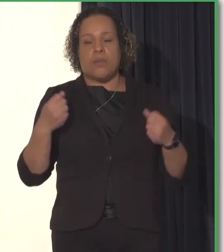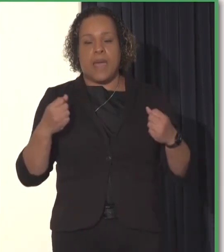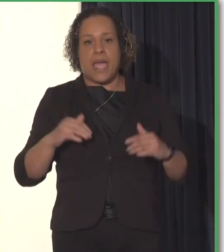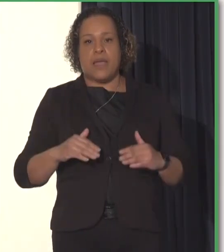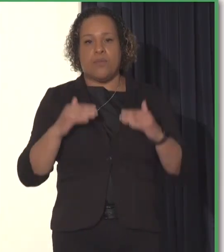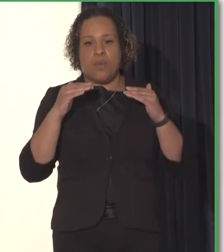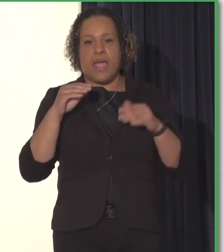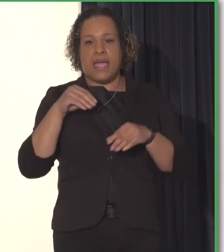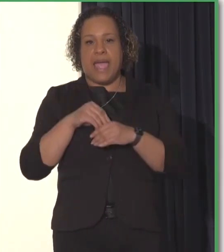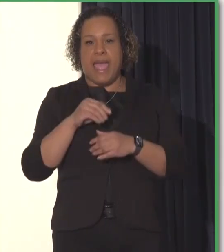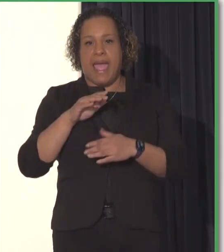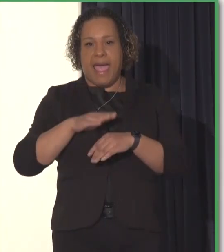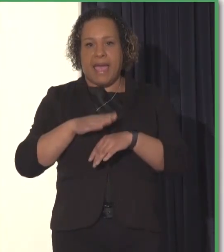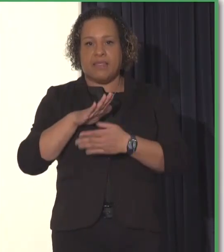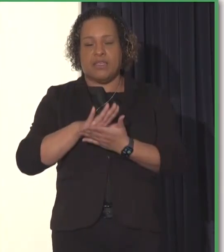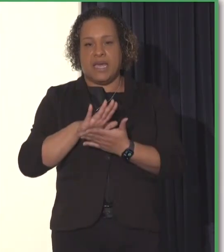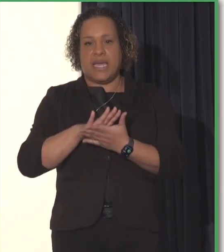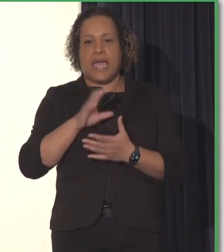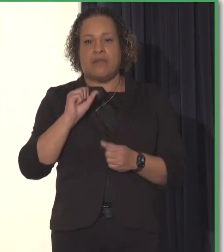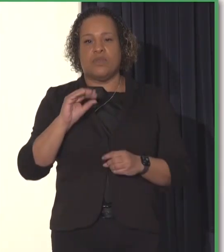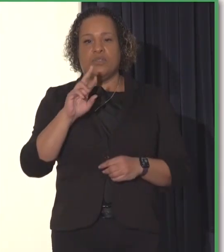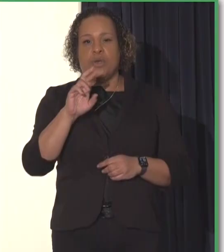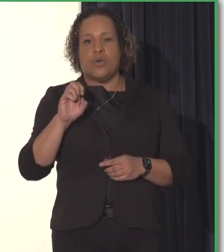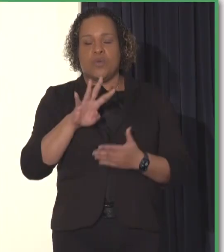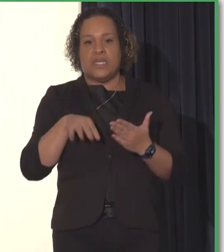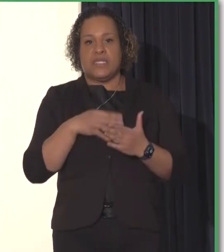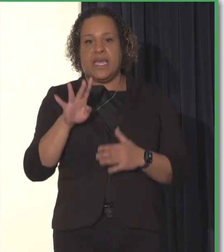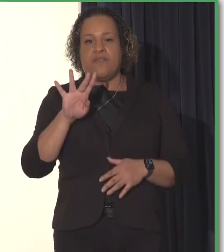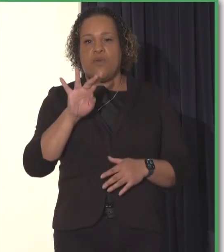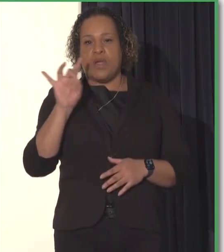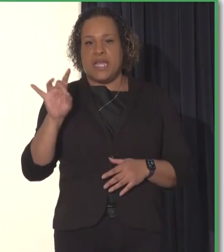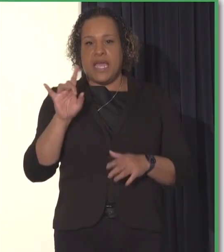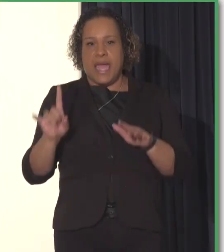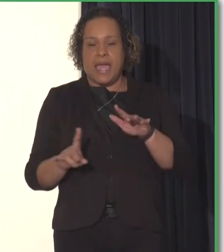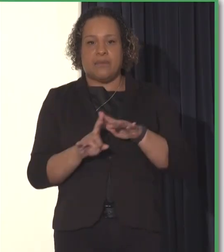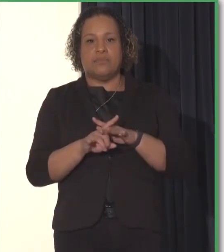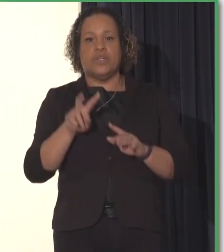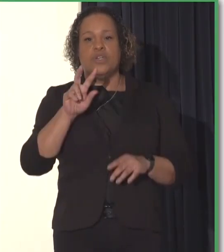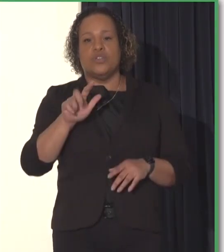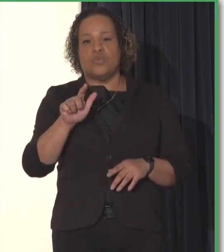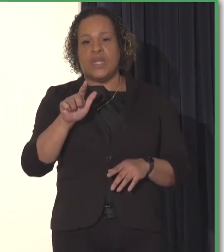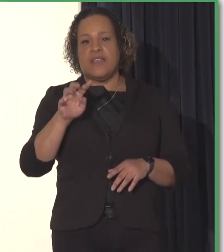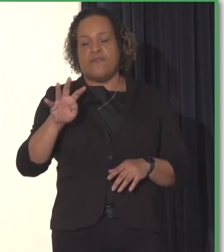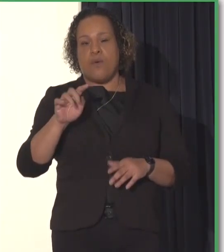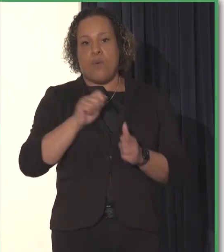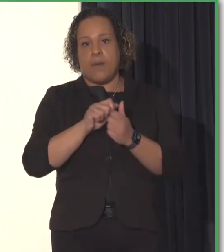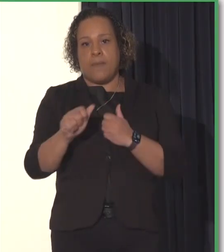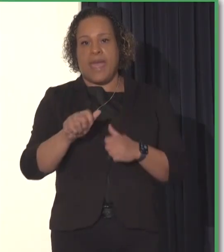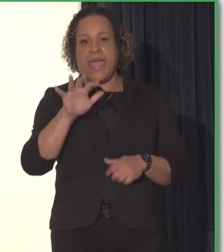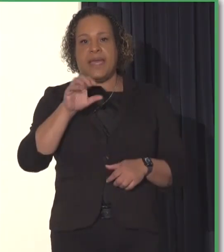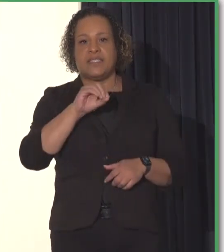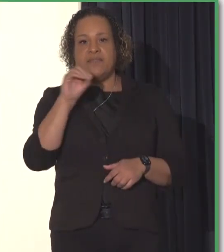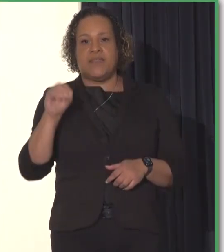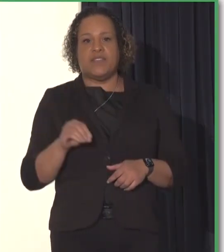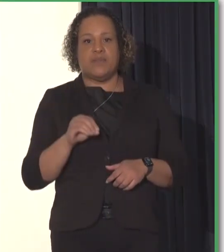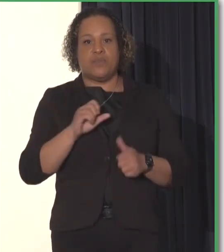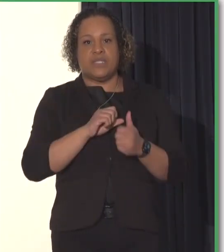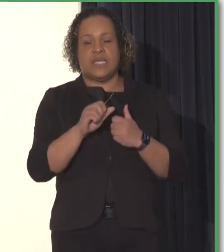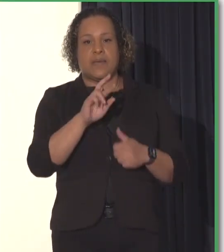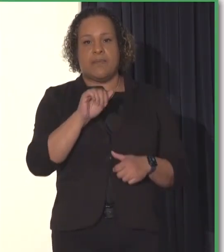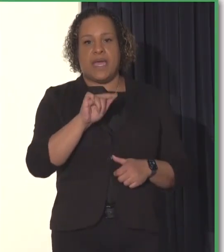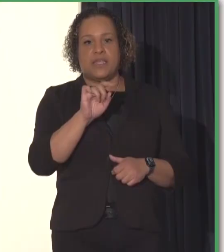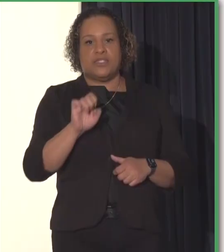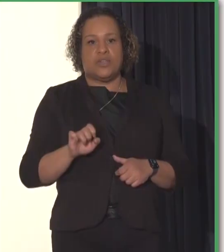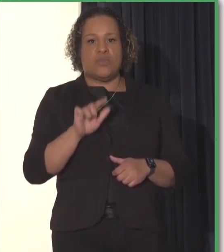so they were rescheduled. We had 48 that appeared, 24 that passed, 50% passing rate, 24